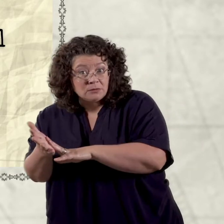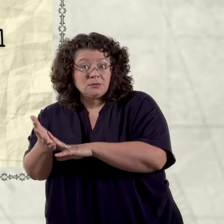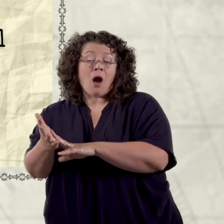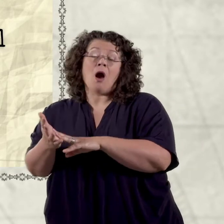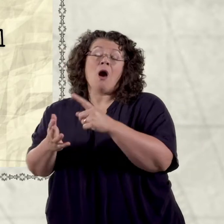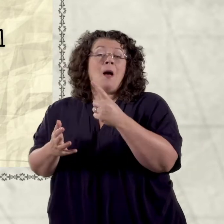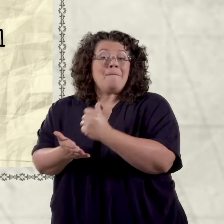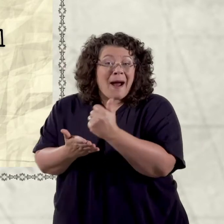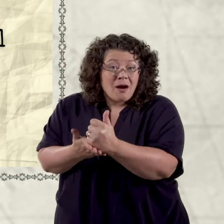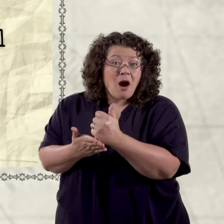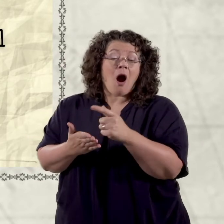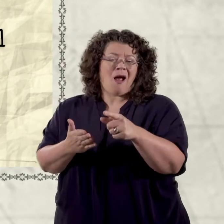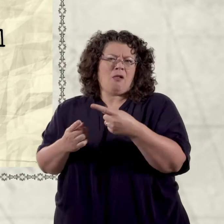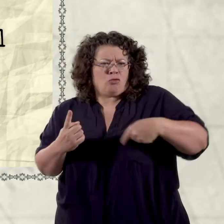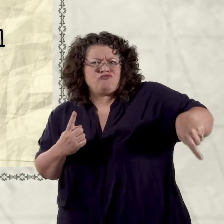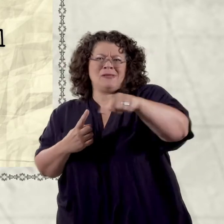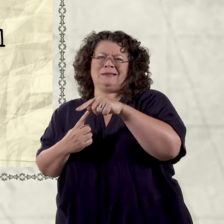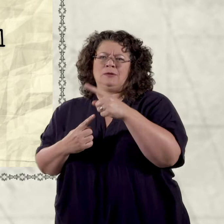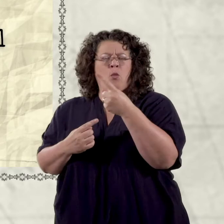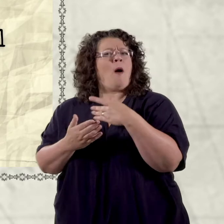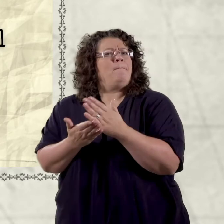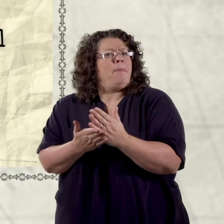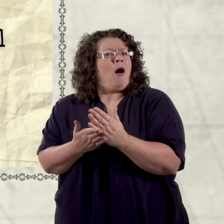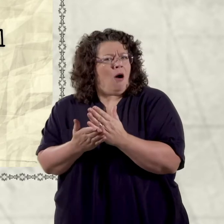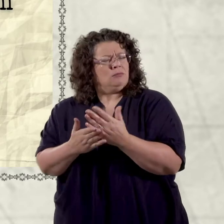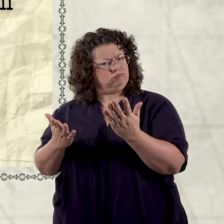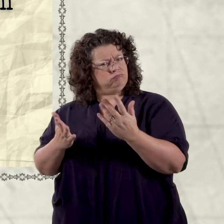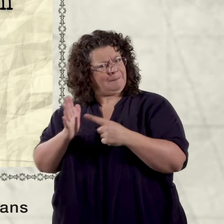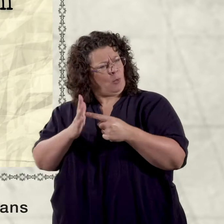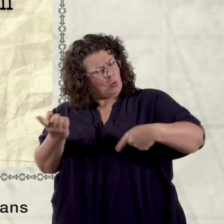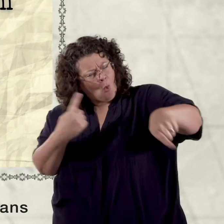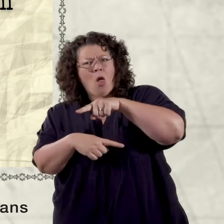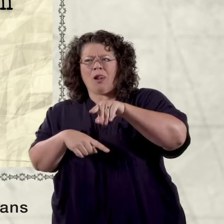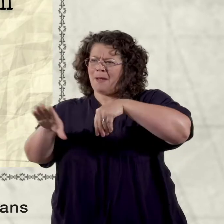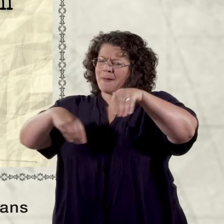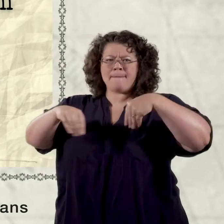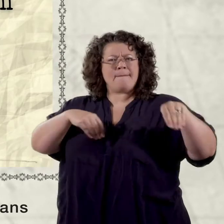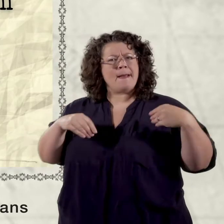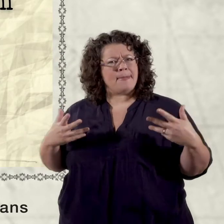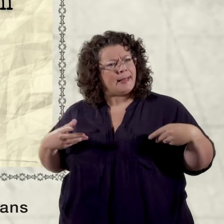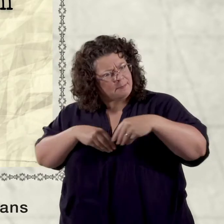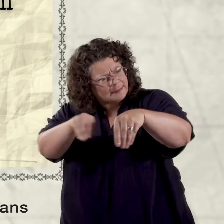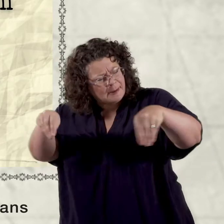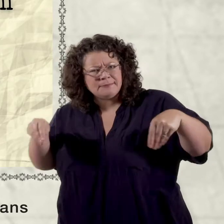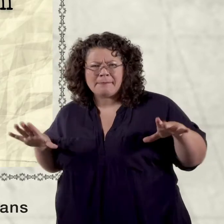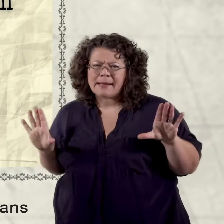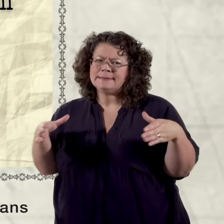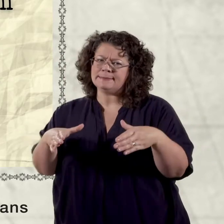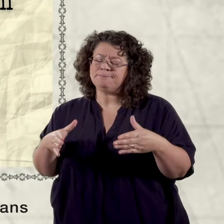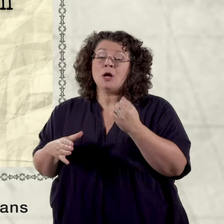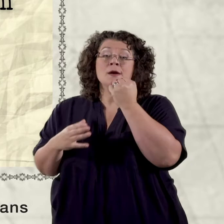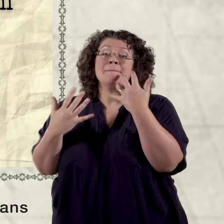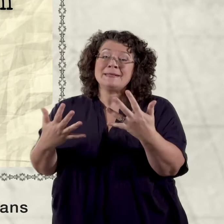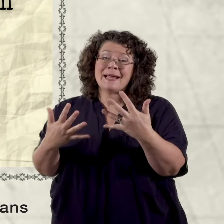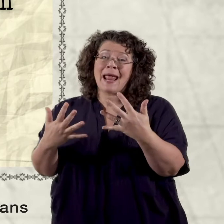1 part each. Very important that we all get paid. And number 10, and the final rule, musicians shall have a